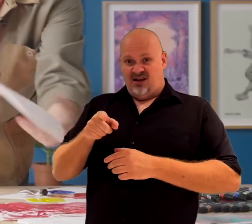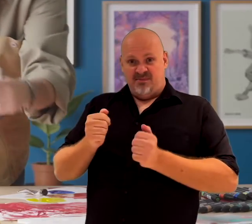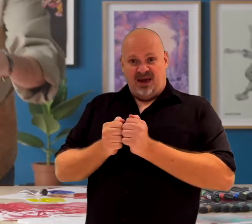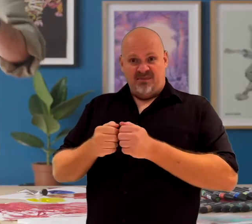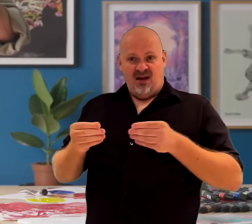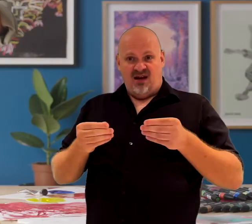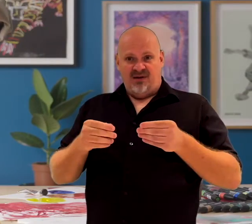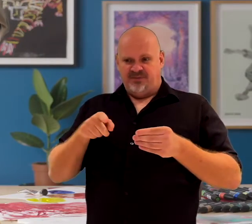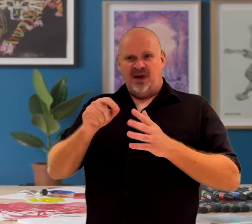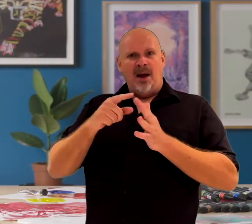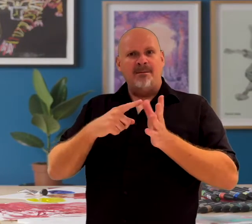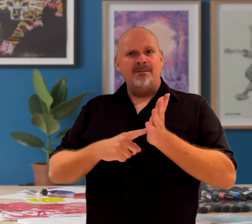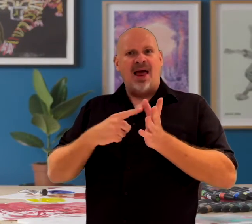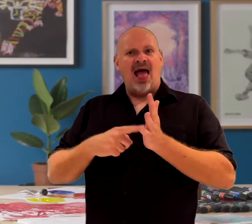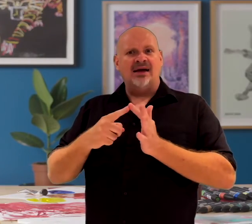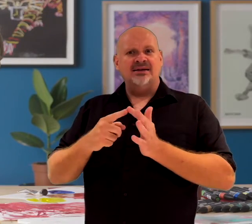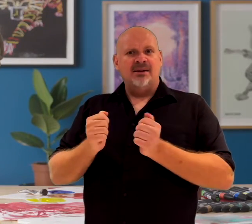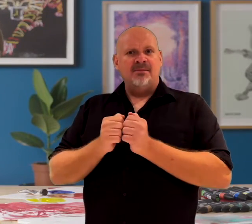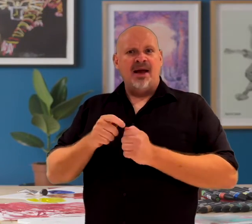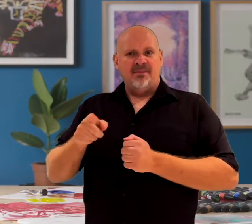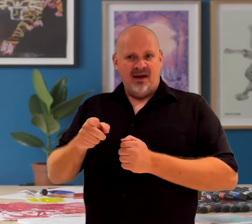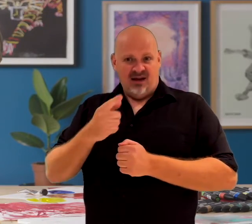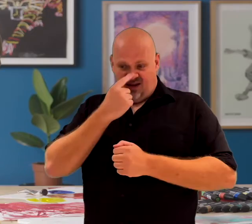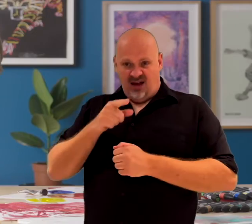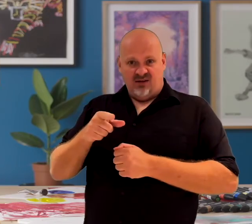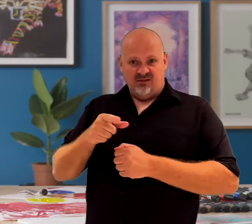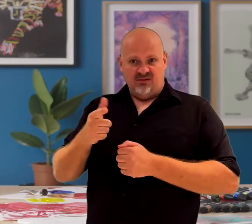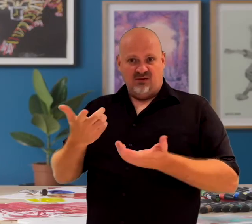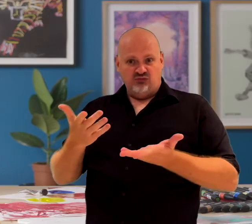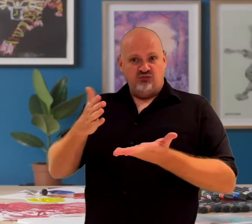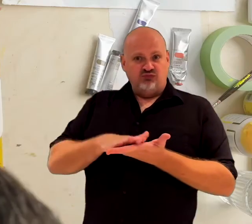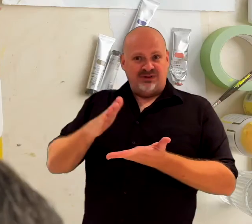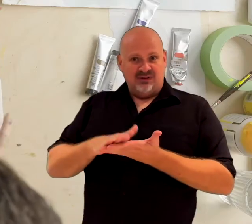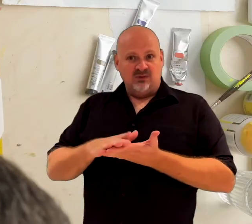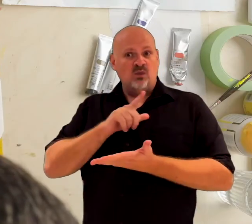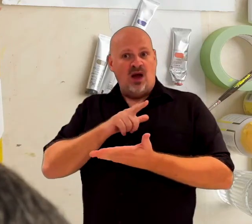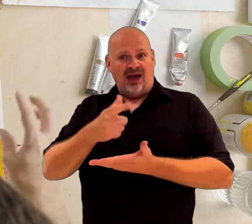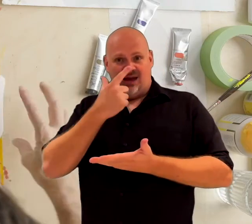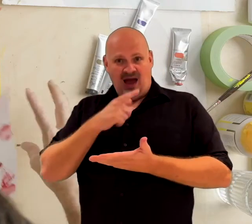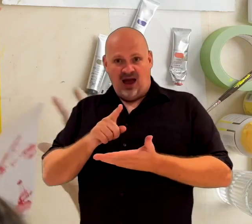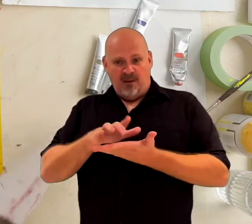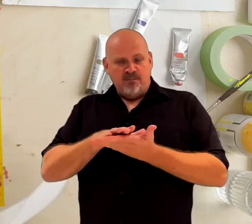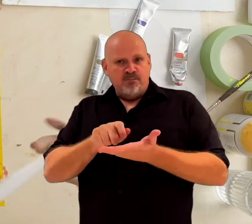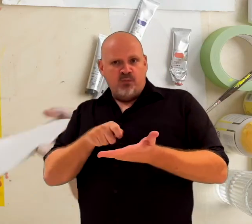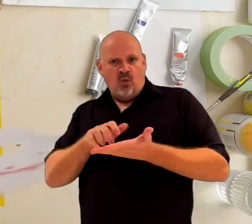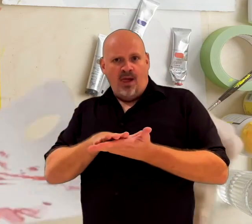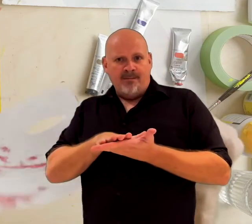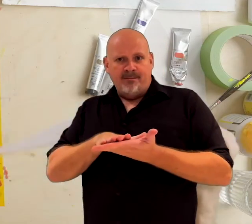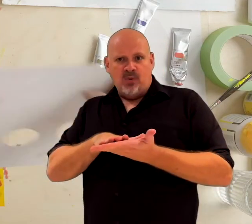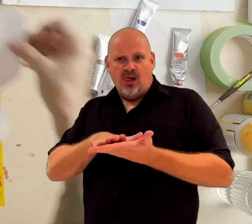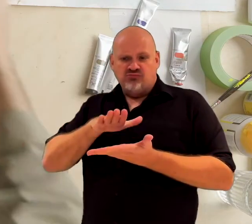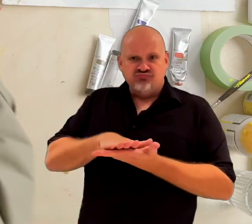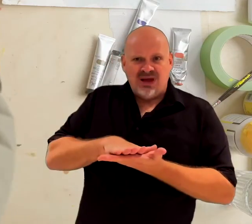I'm curious, you could even use some of this paper that's just, you know, the palette paper, and you could use that to do your printing. Because you